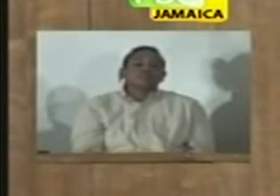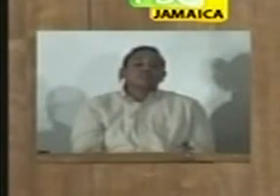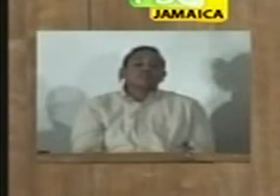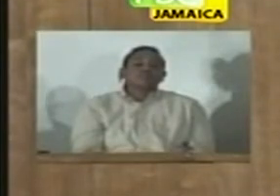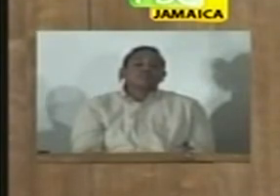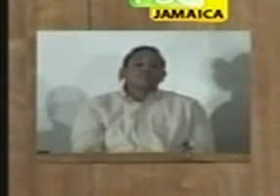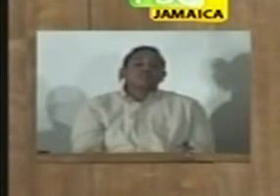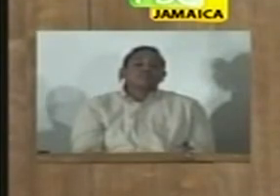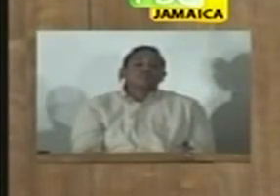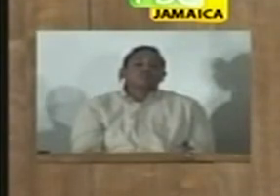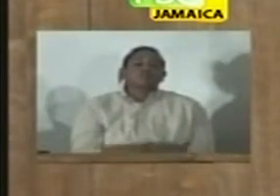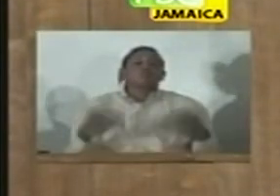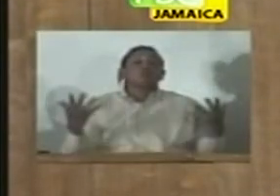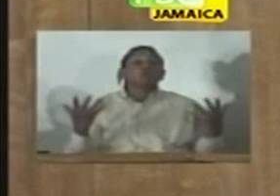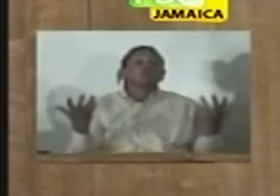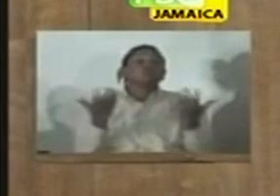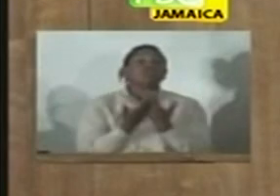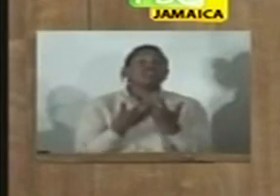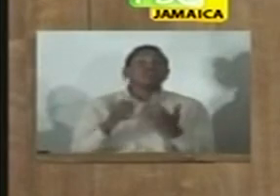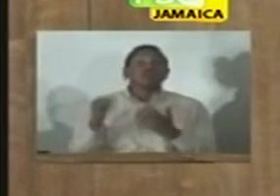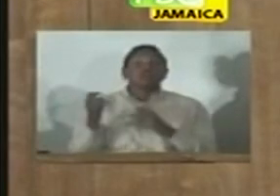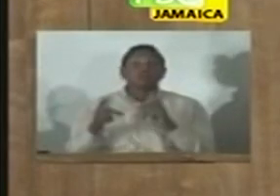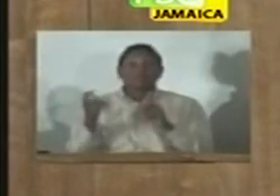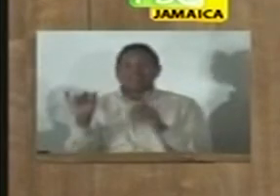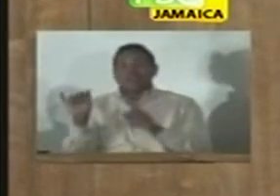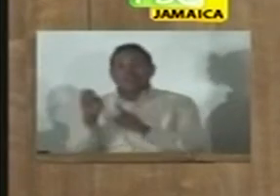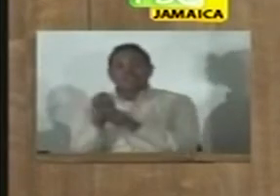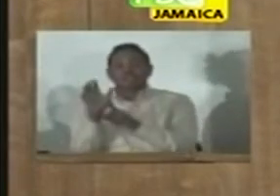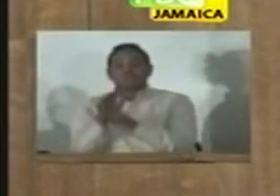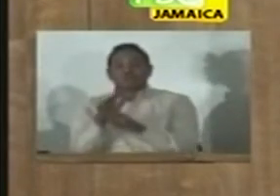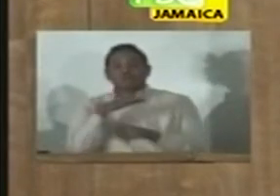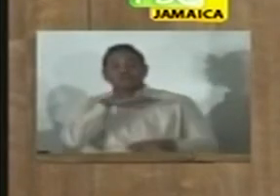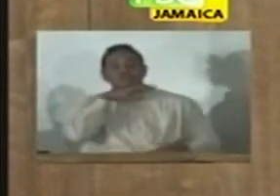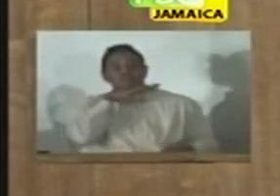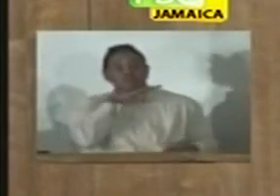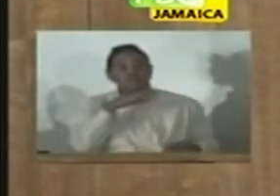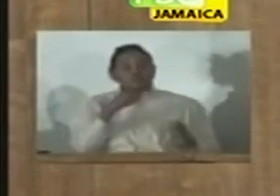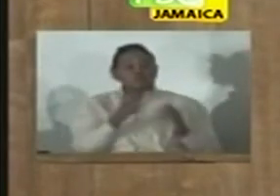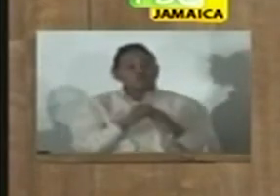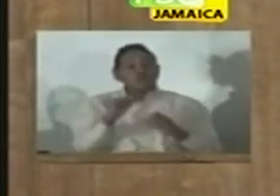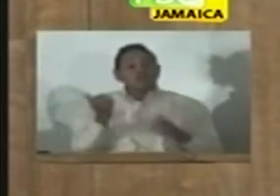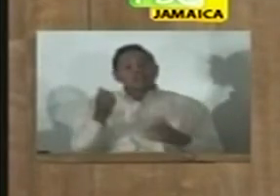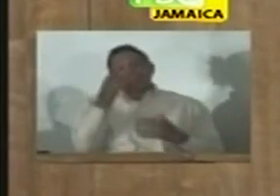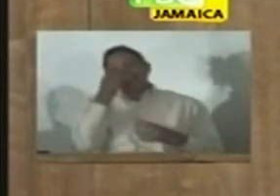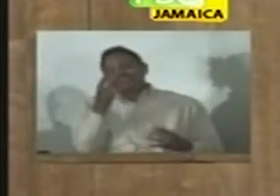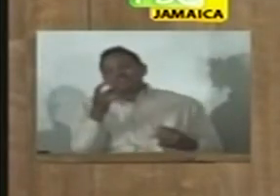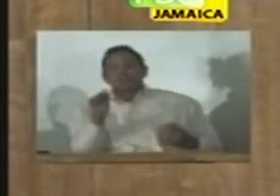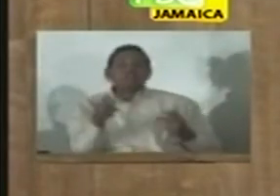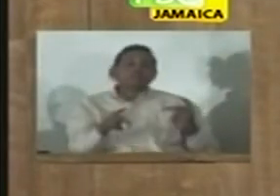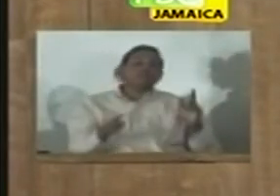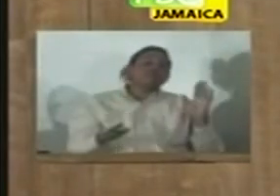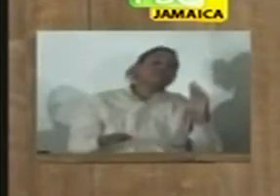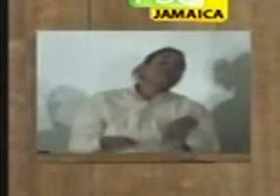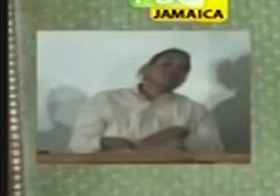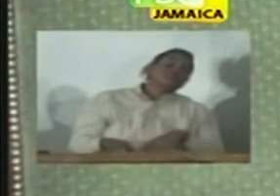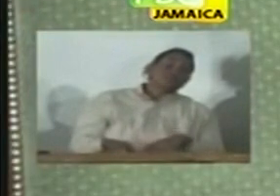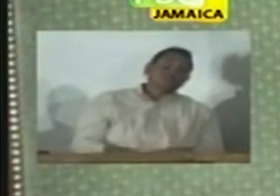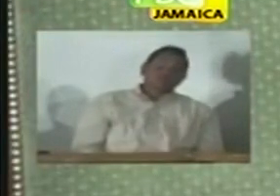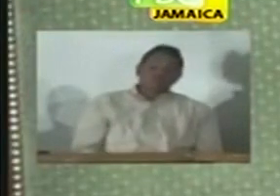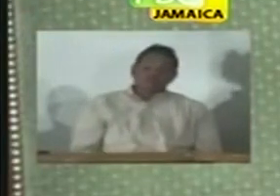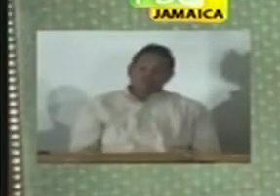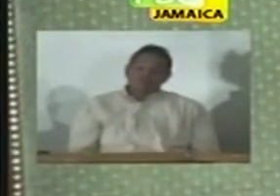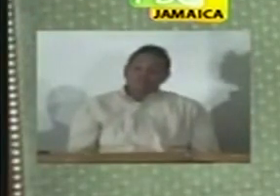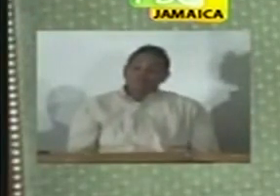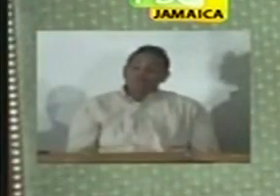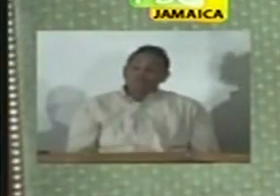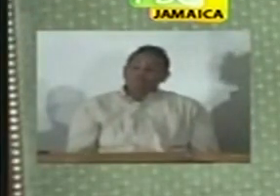exposure of corruption, to others with interest, oftentimes it is of no interest. No man, my